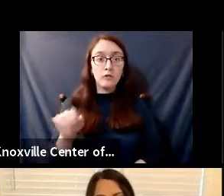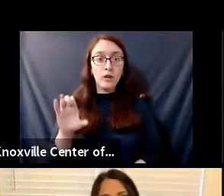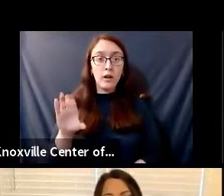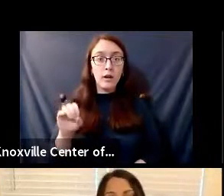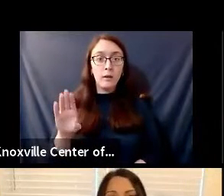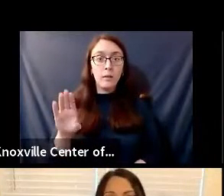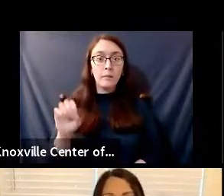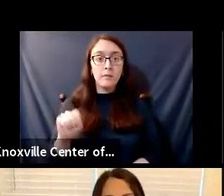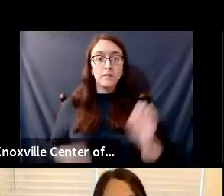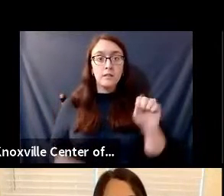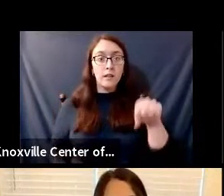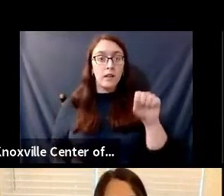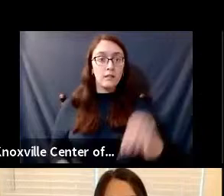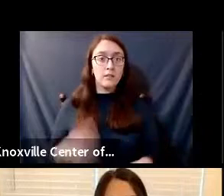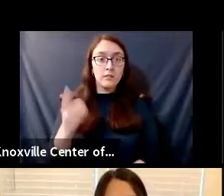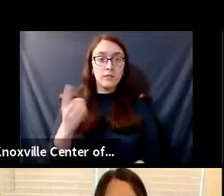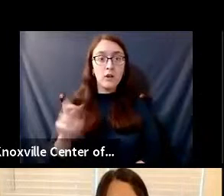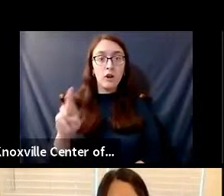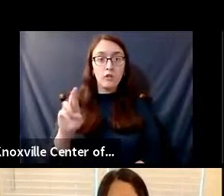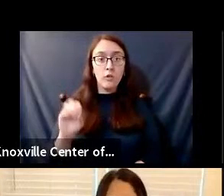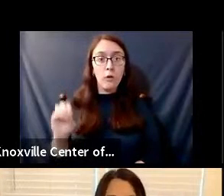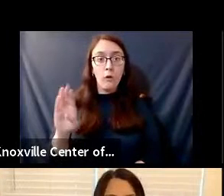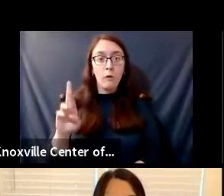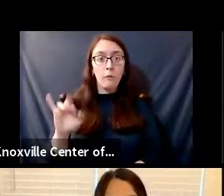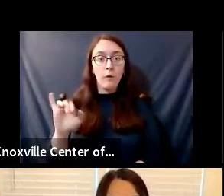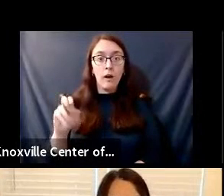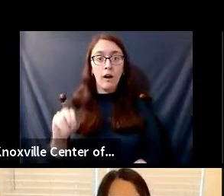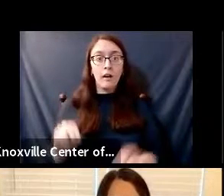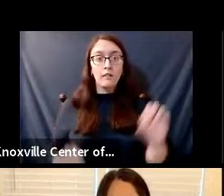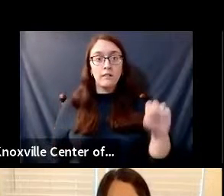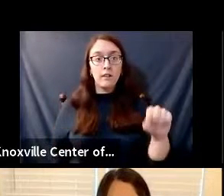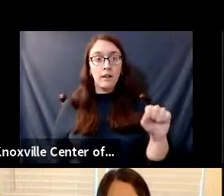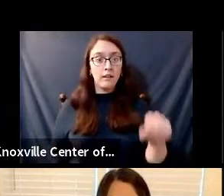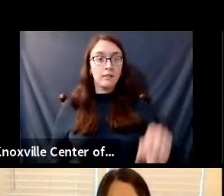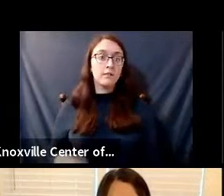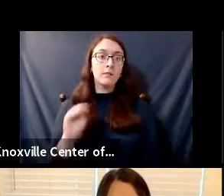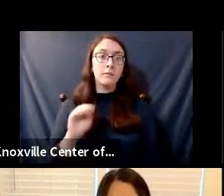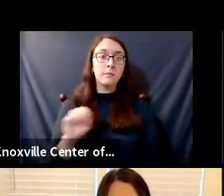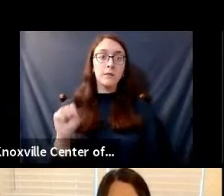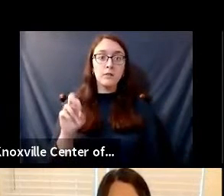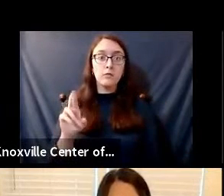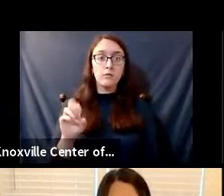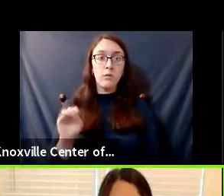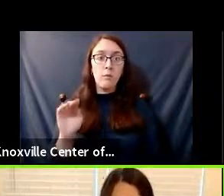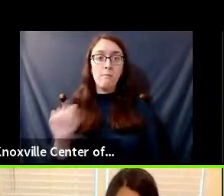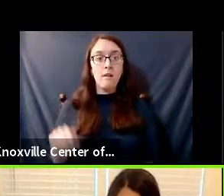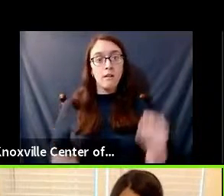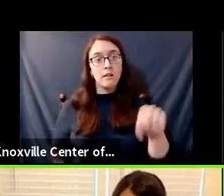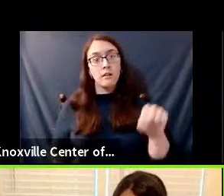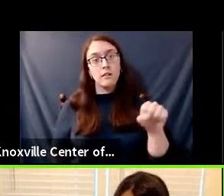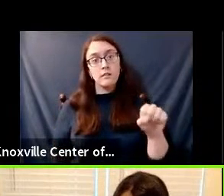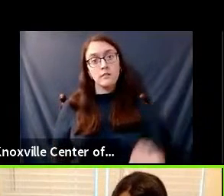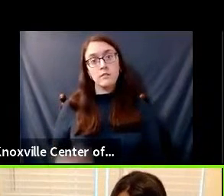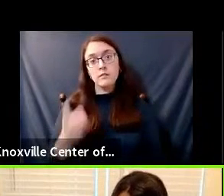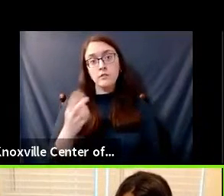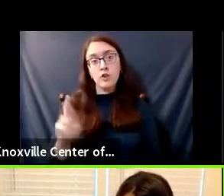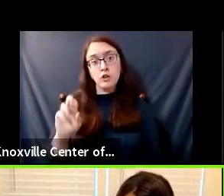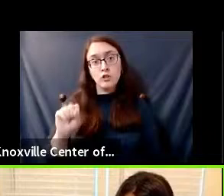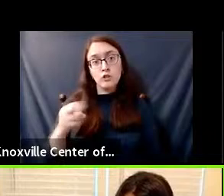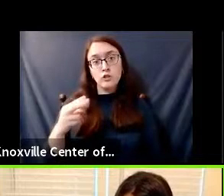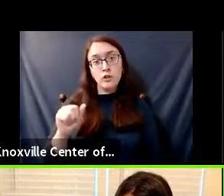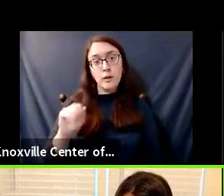Yes. Dr. O'Brien, Yes. Ms. Roma, Yes. Dr.